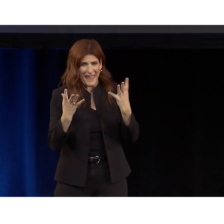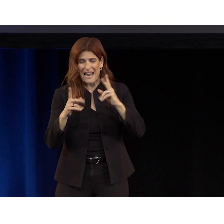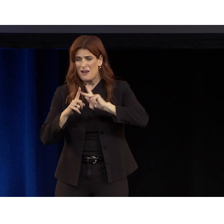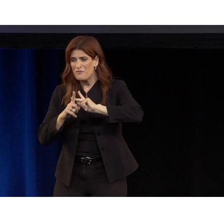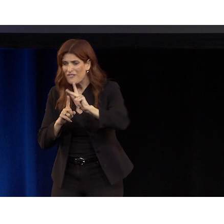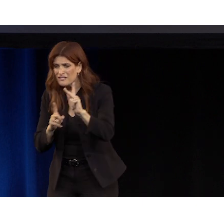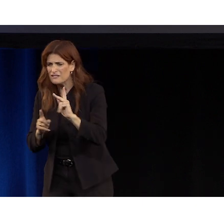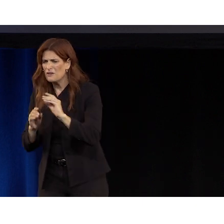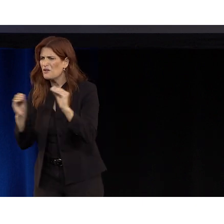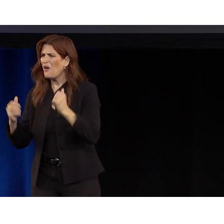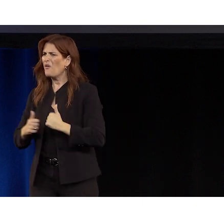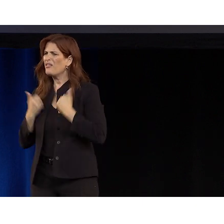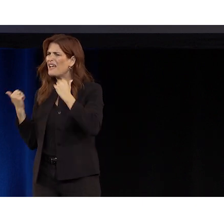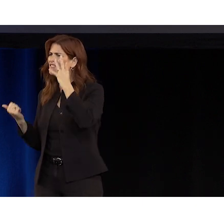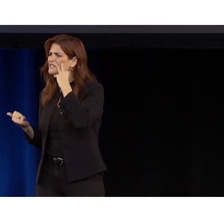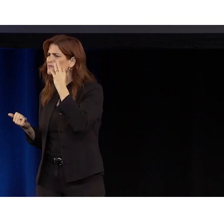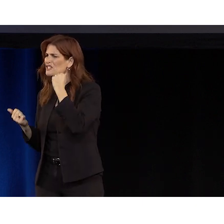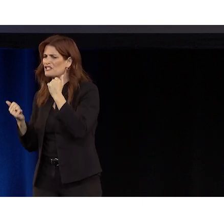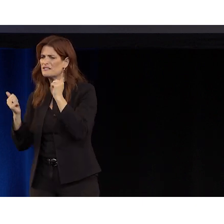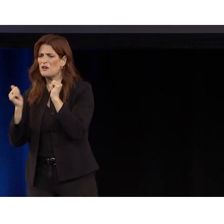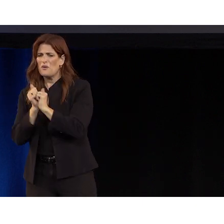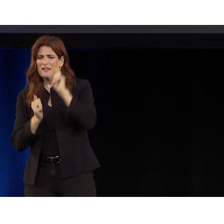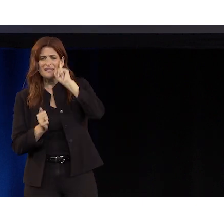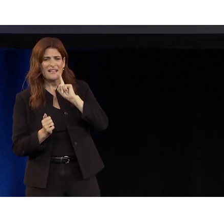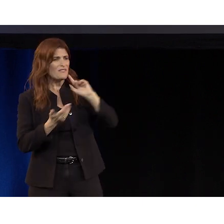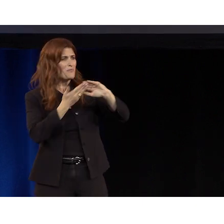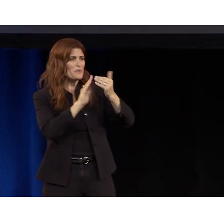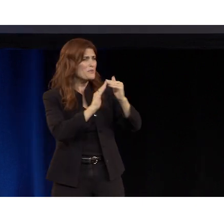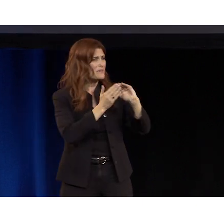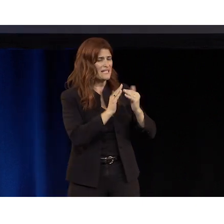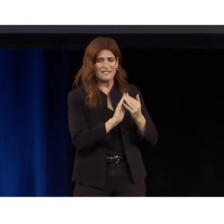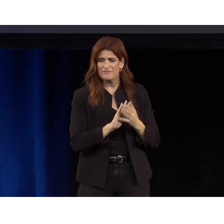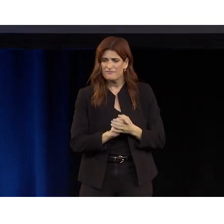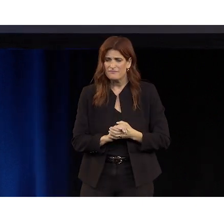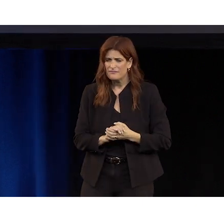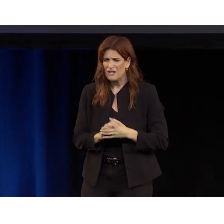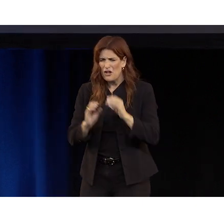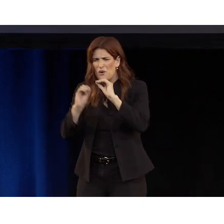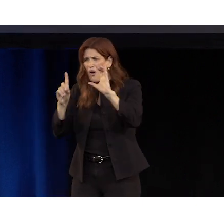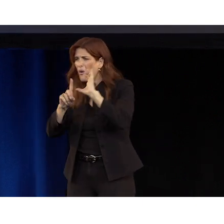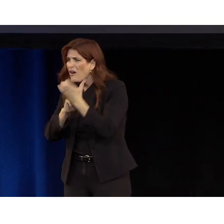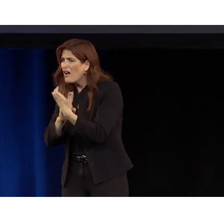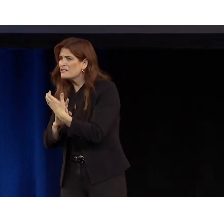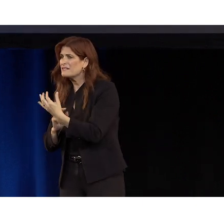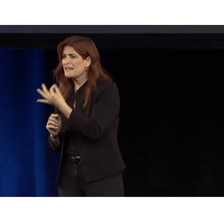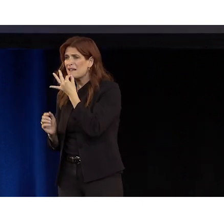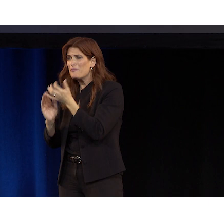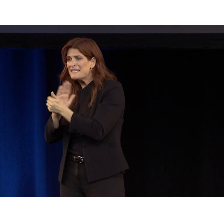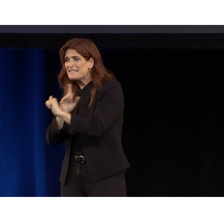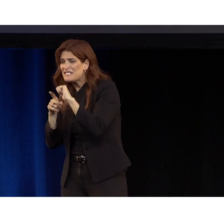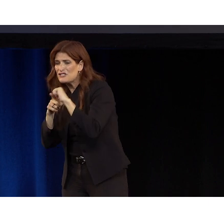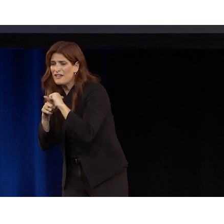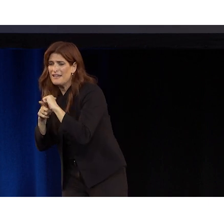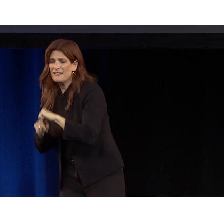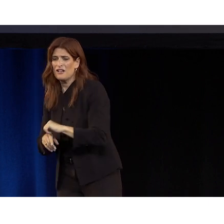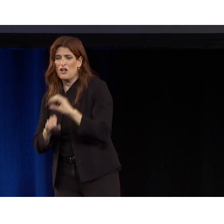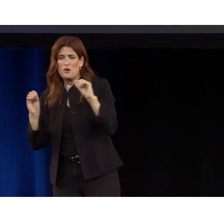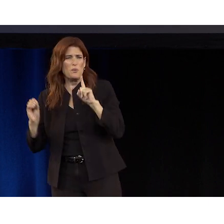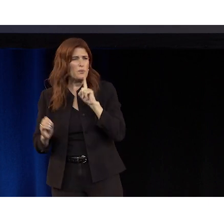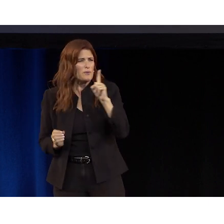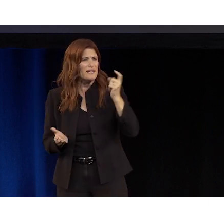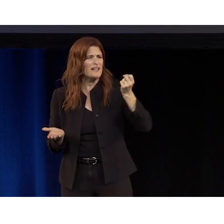However, many of these professionals had no lived experience with the deaf community, no cultural competency